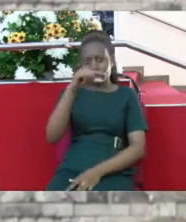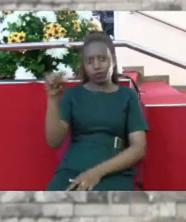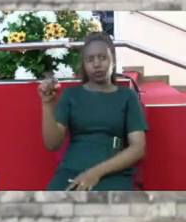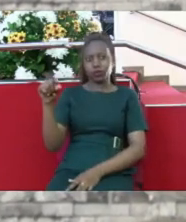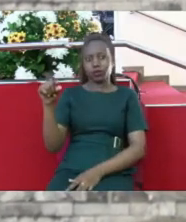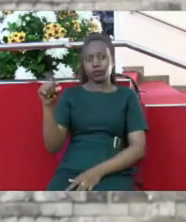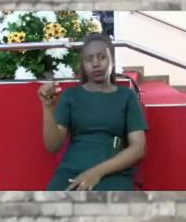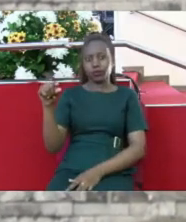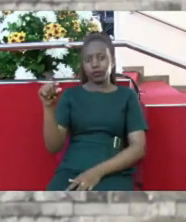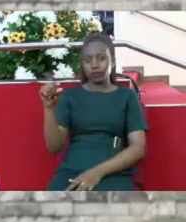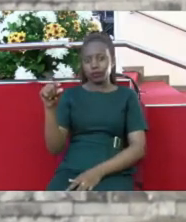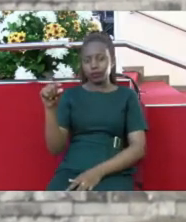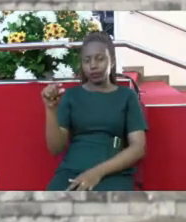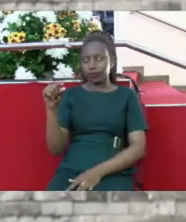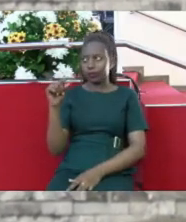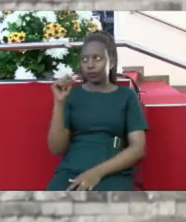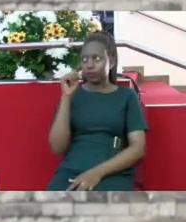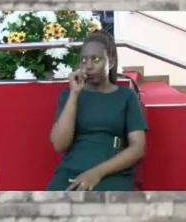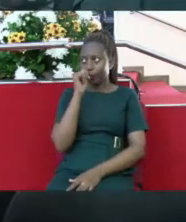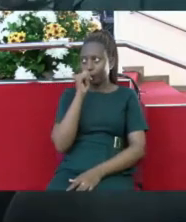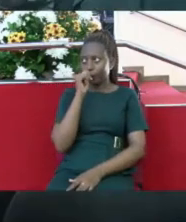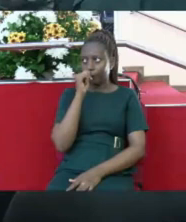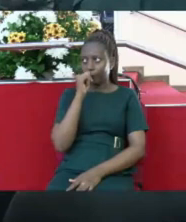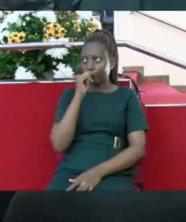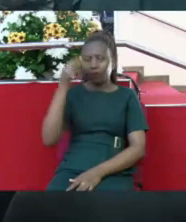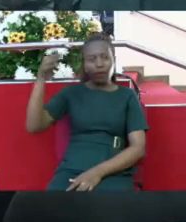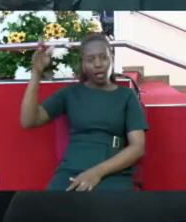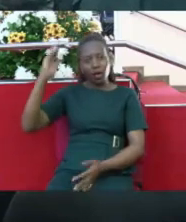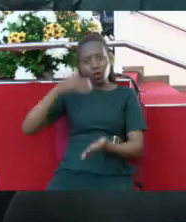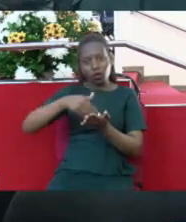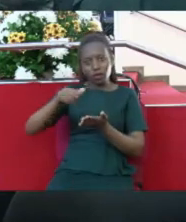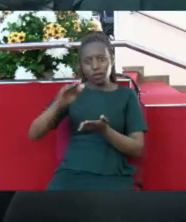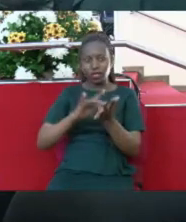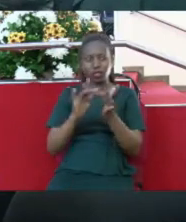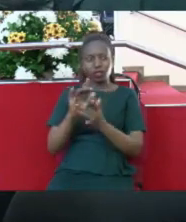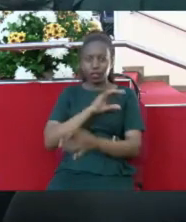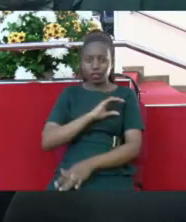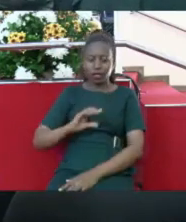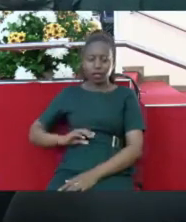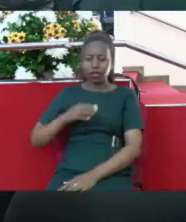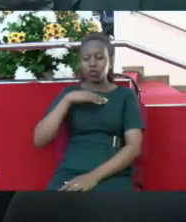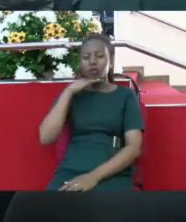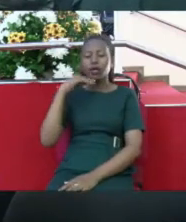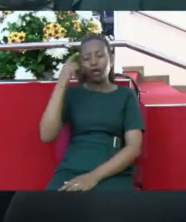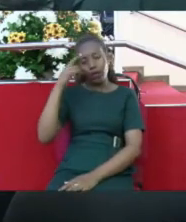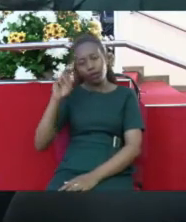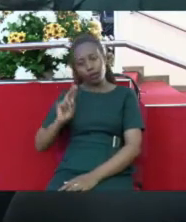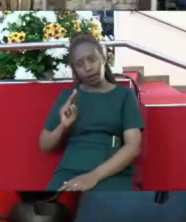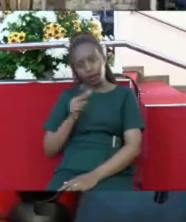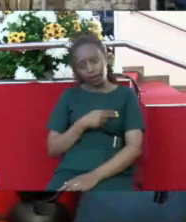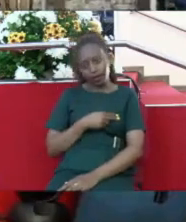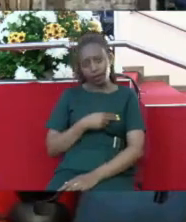us. Akidhihirisha upendo wetu mkuu kwake. God sent Jesus Christ to die for us. Yesu akatuma, Mungu akatuma